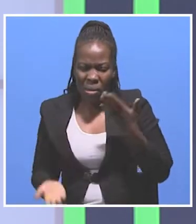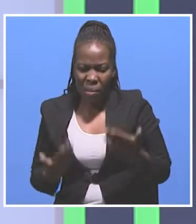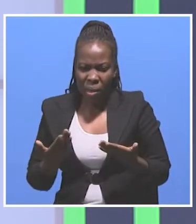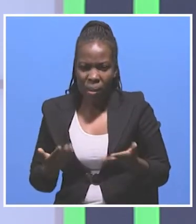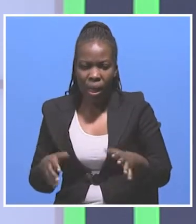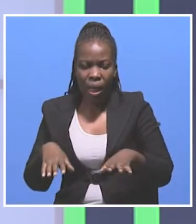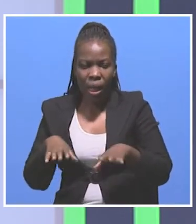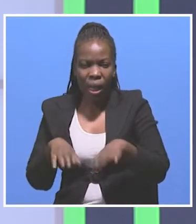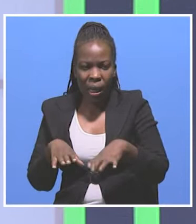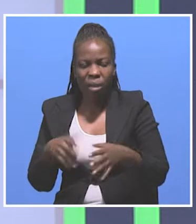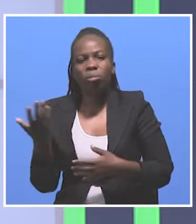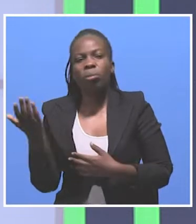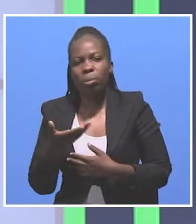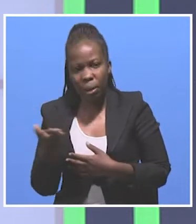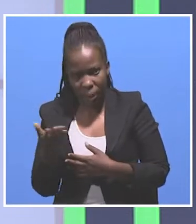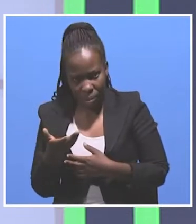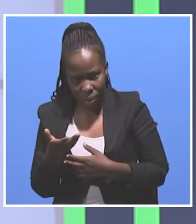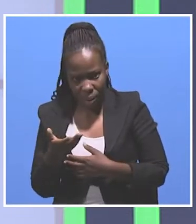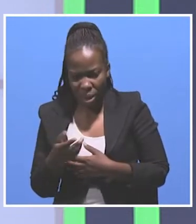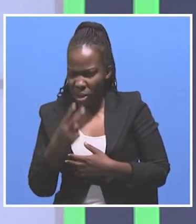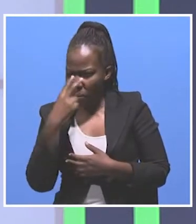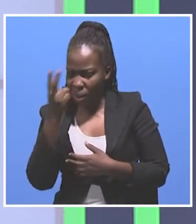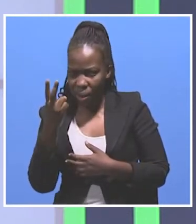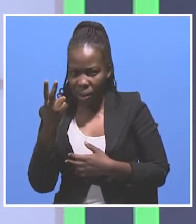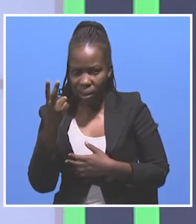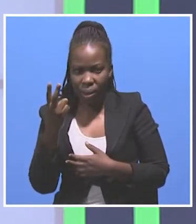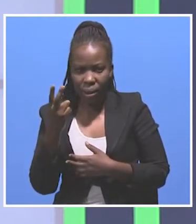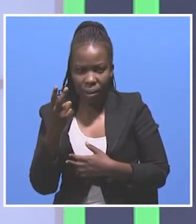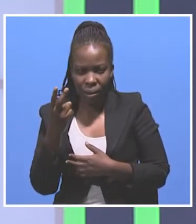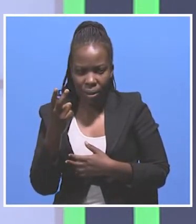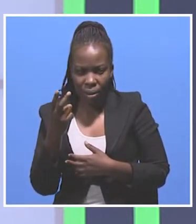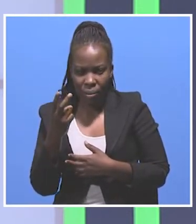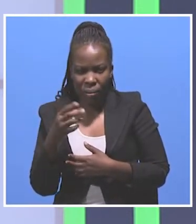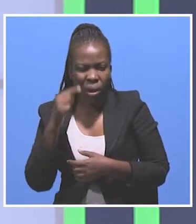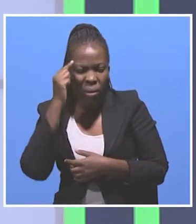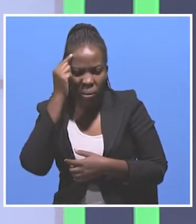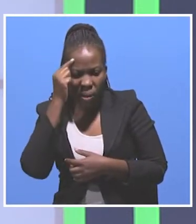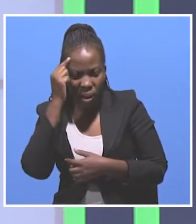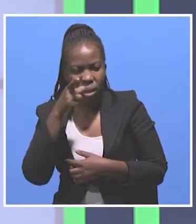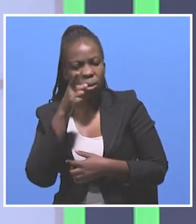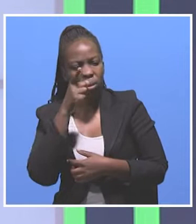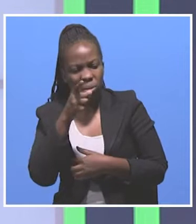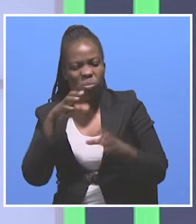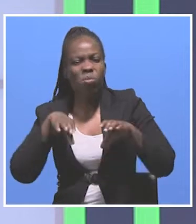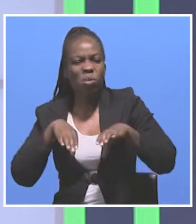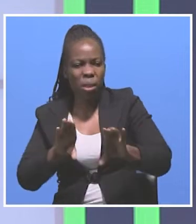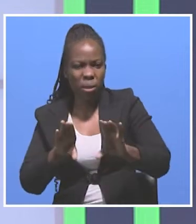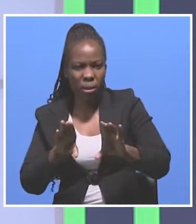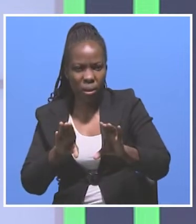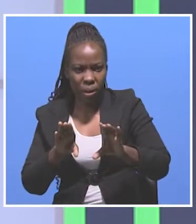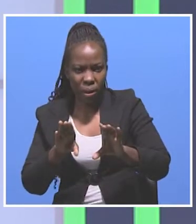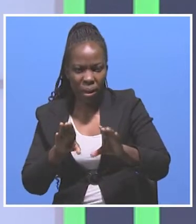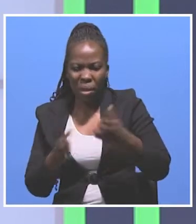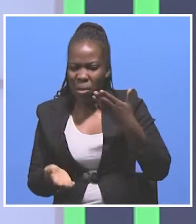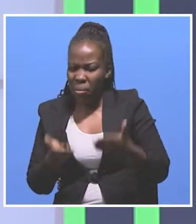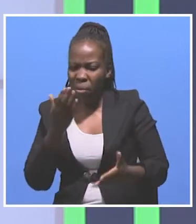no what, and you're able to see on the ultrasound. You are saying, should this go on up to 9 months only to first to be